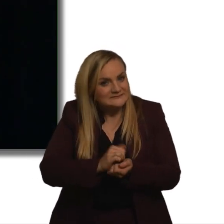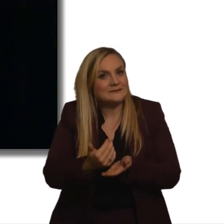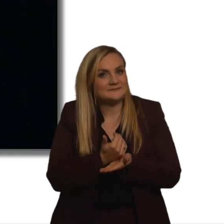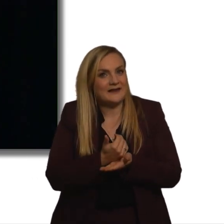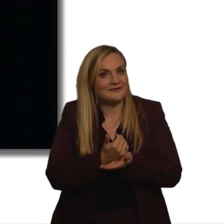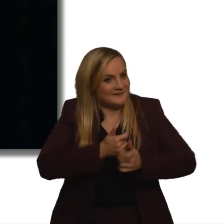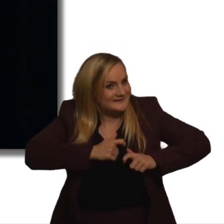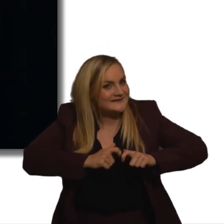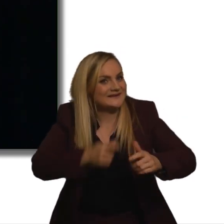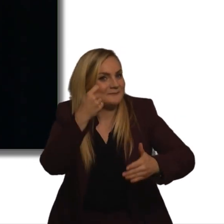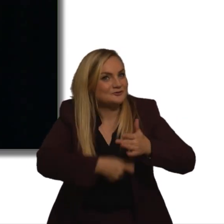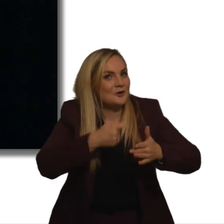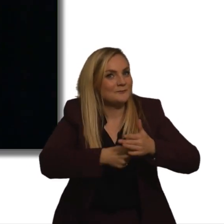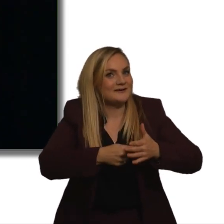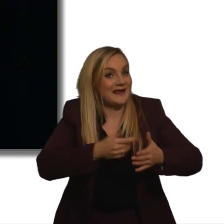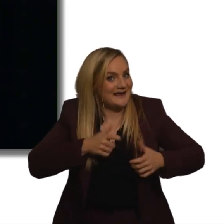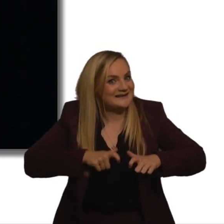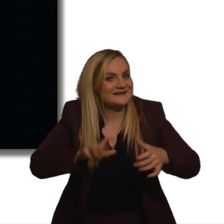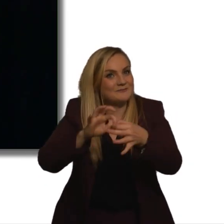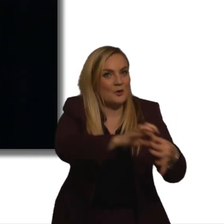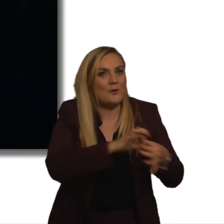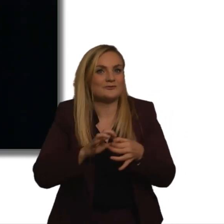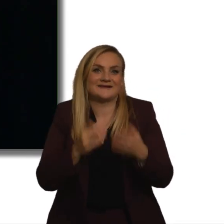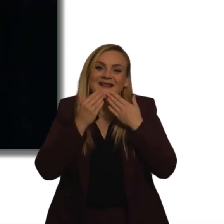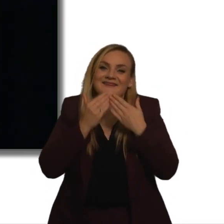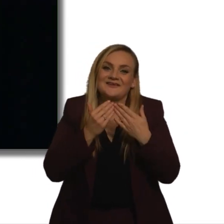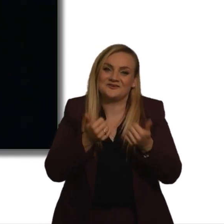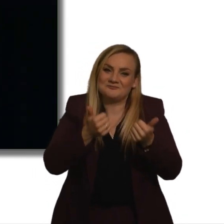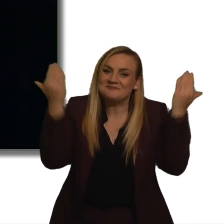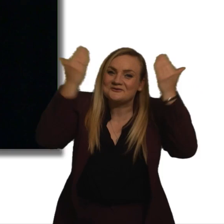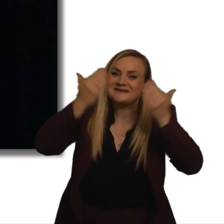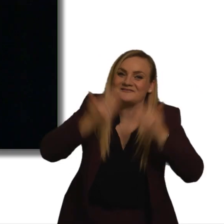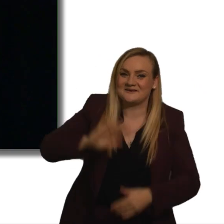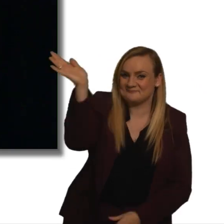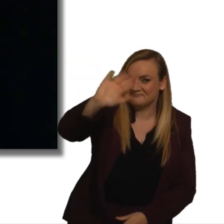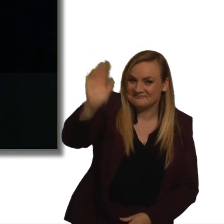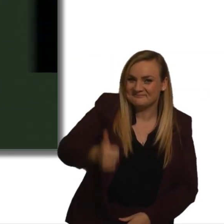keep shopping and keep cooperating. And thank you and good evening.